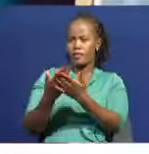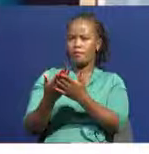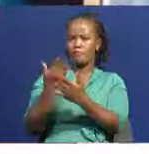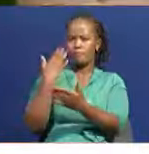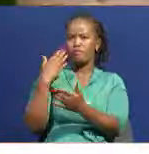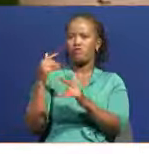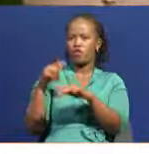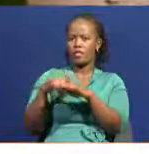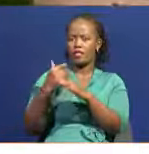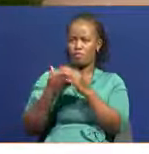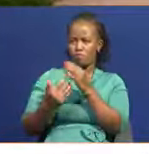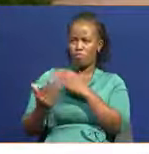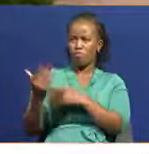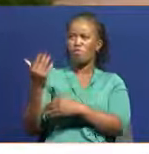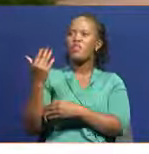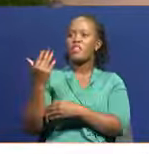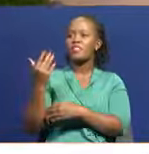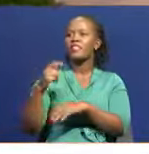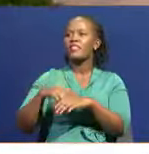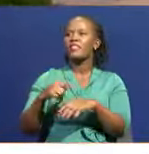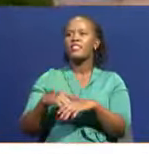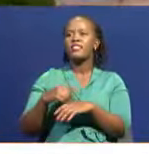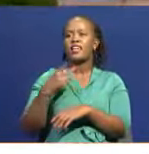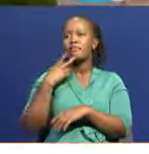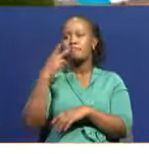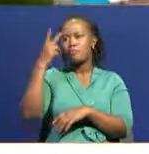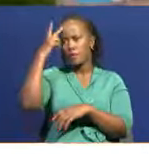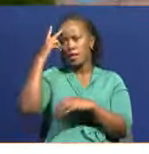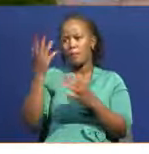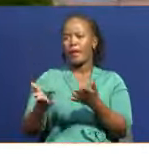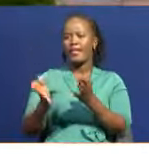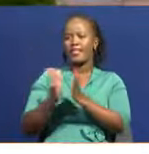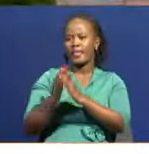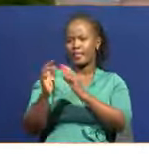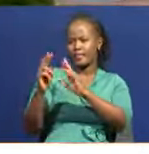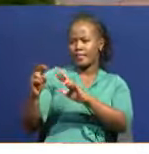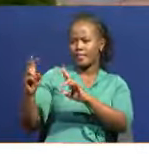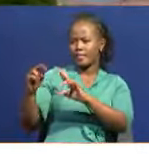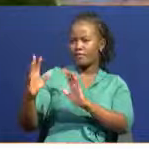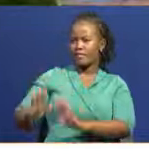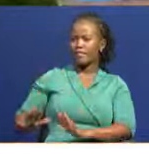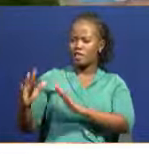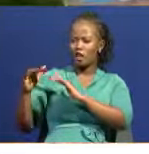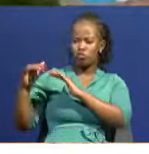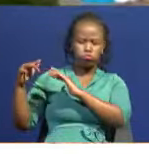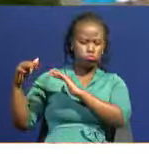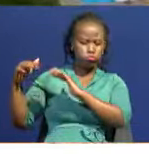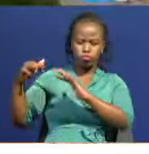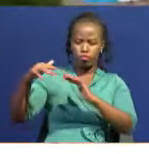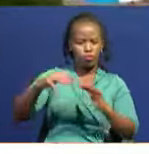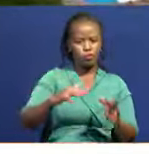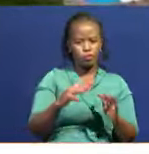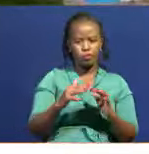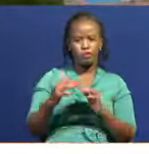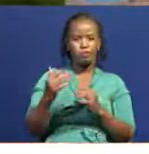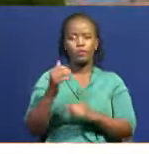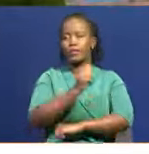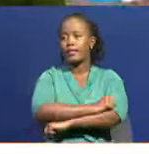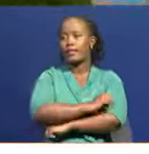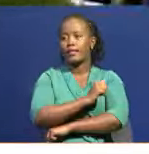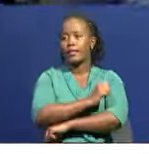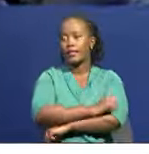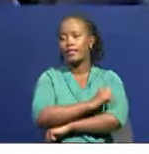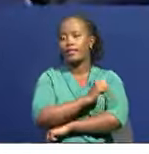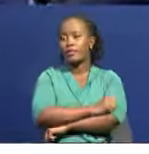this morning, once the parents as well as investigators who had flocked to the institution following that particular incident. In that